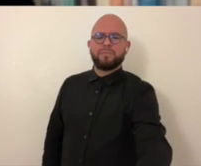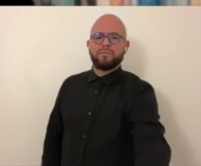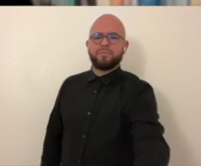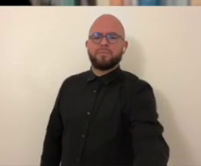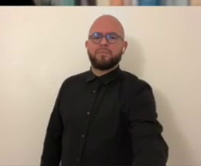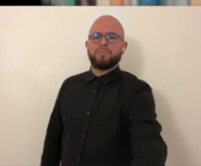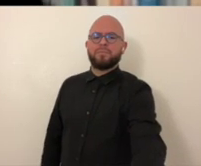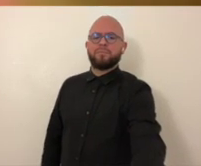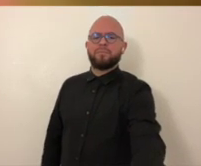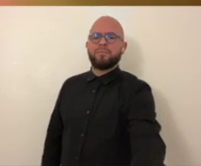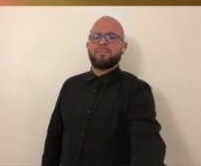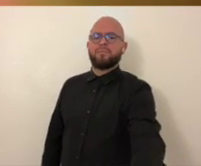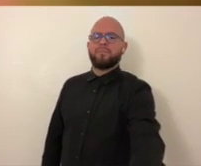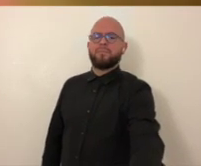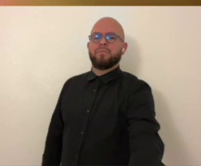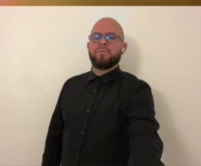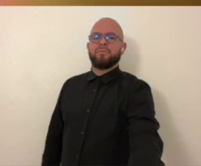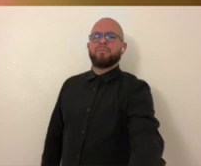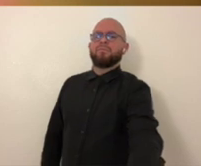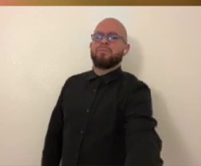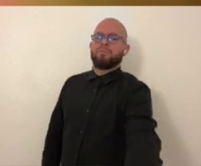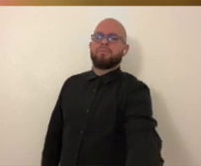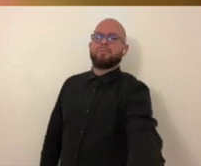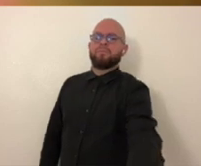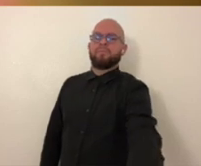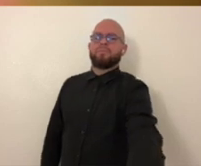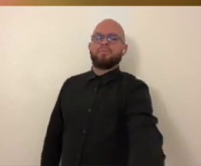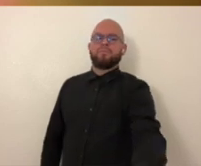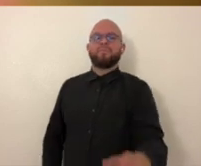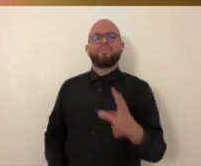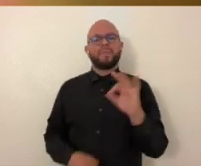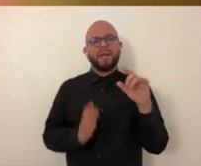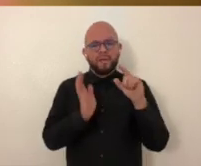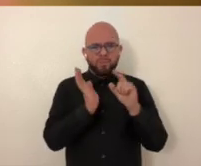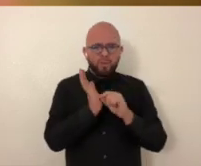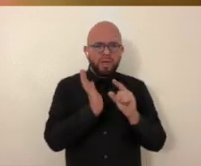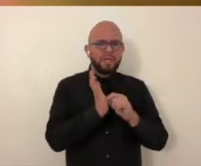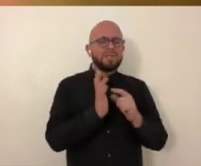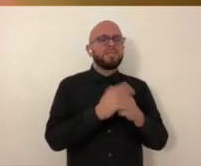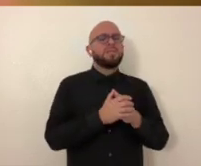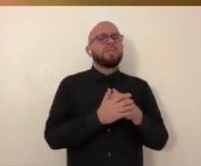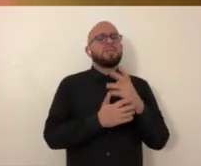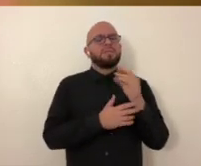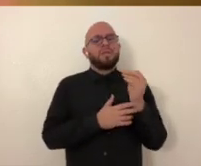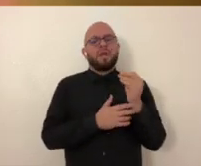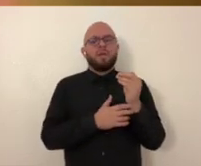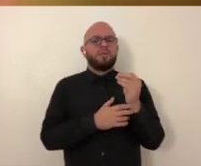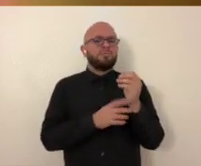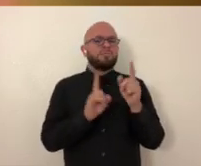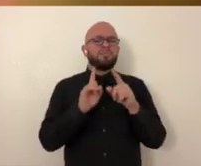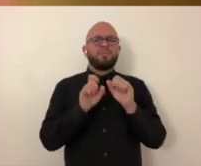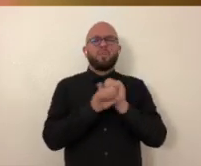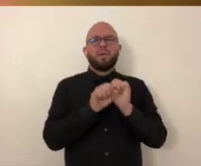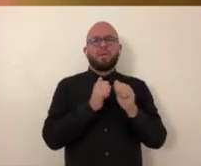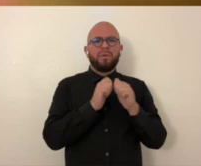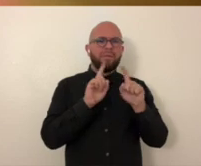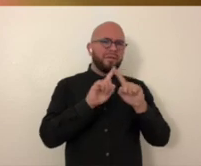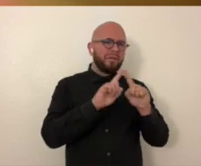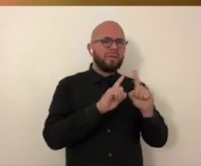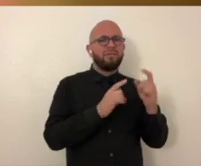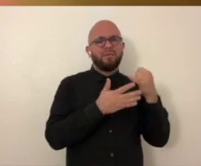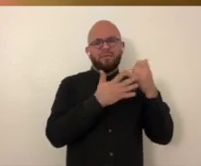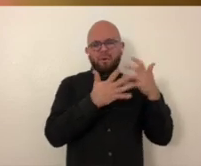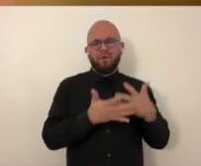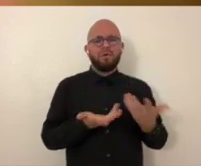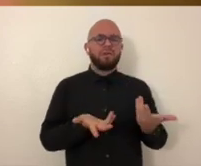Mentorship, so that's been good. That's really great. Really, we do like crits, and then we get to meet with like gallerists